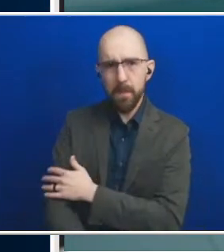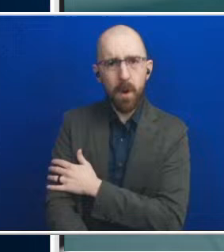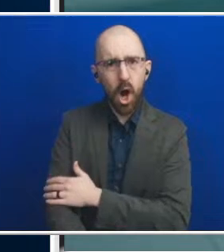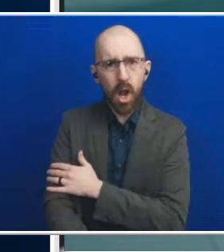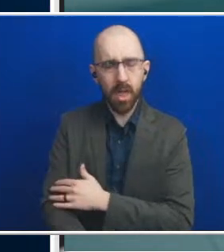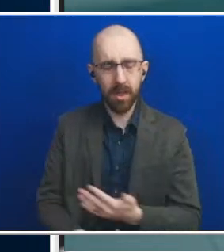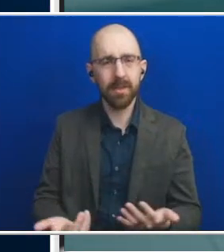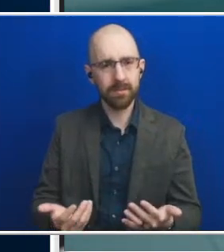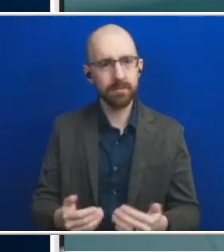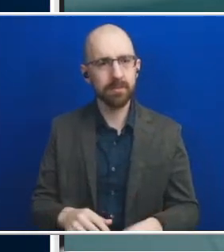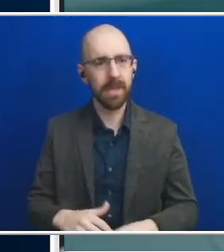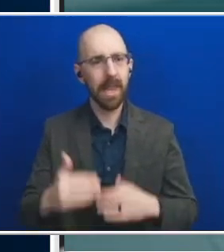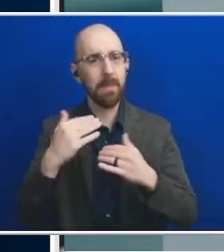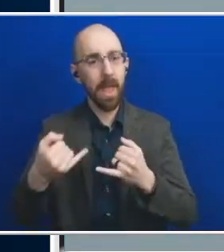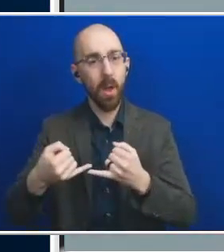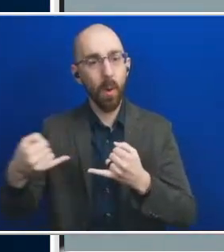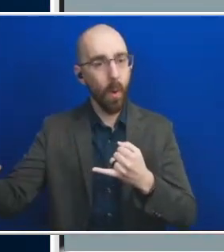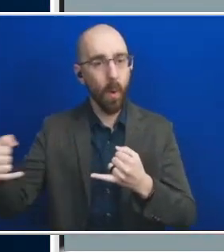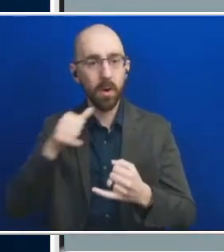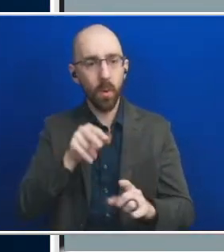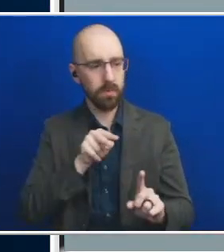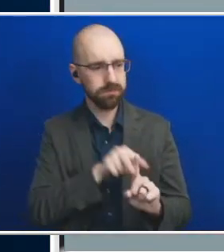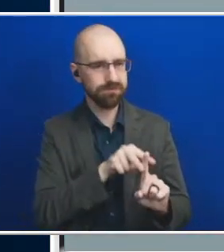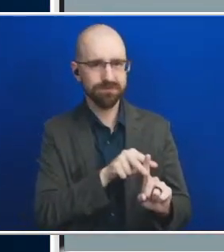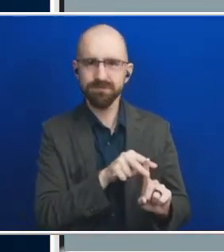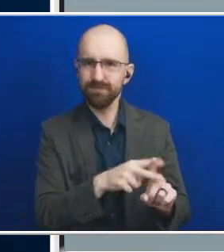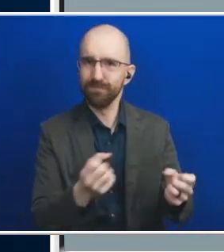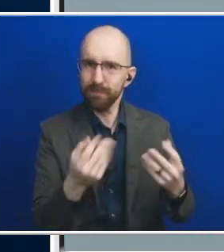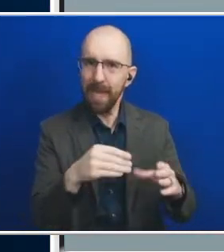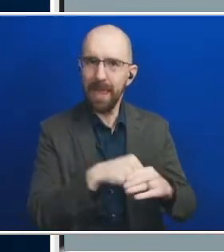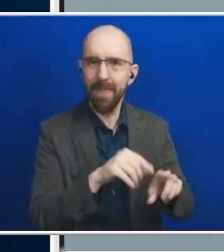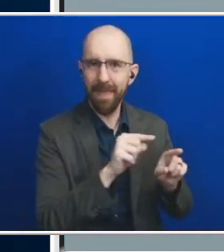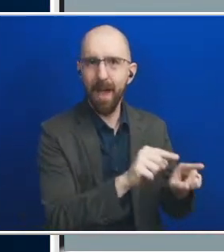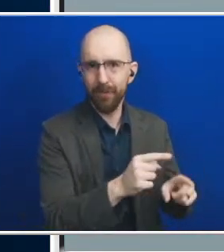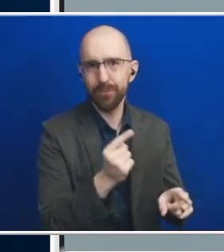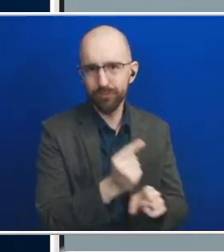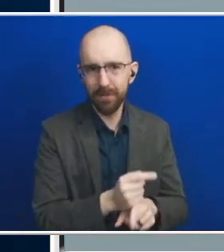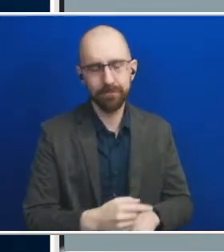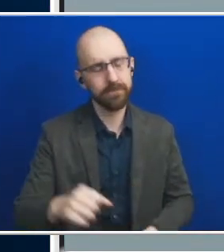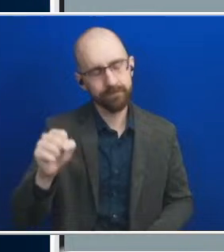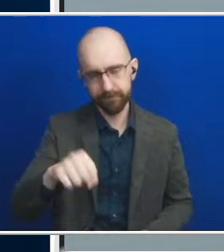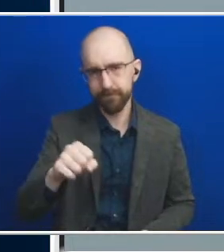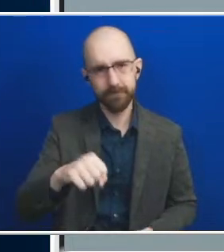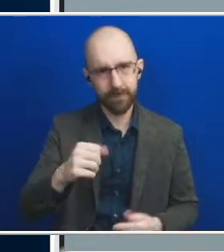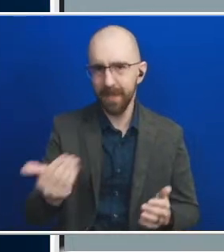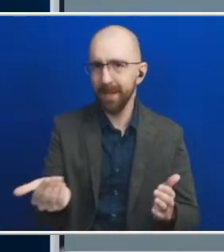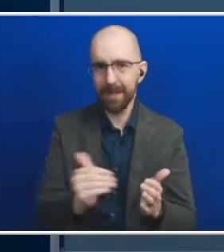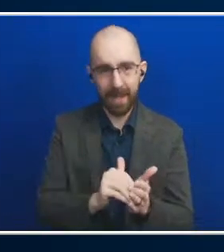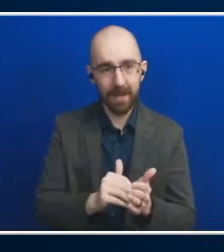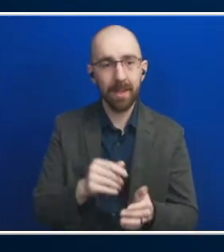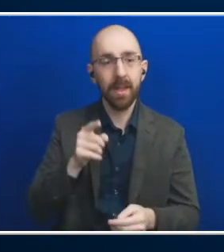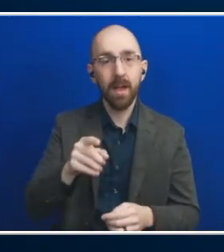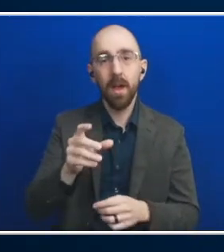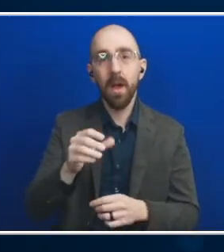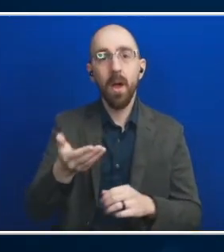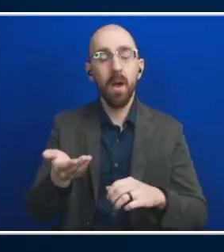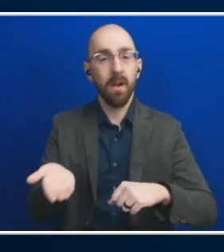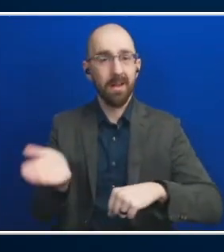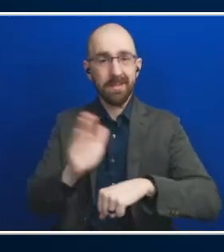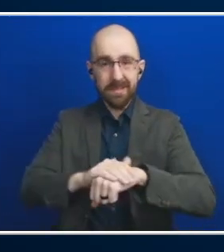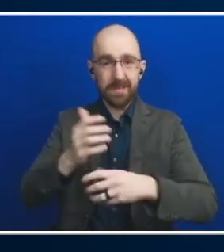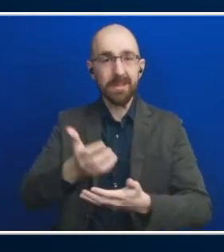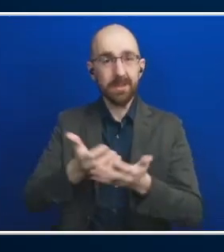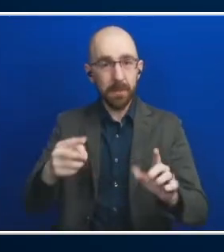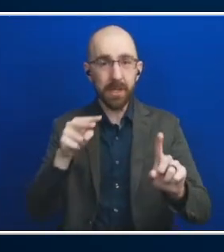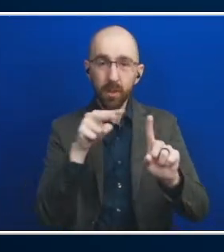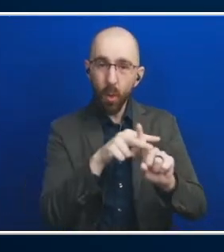cords, don't overload those outlets, right? Absolutely. Again, that the overload leads to kind of sparks and fire